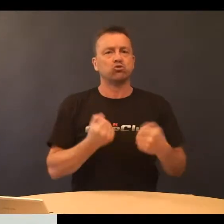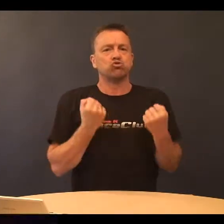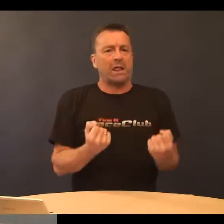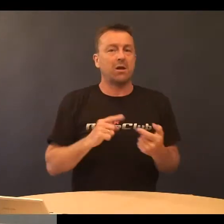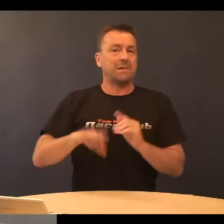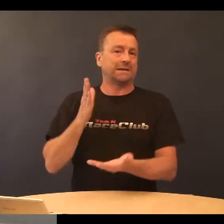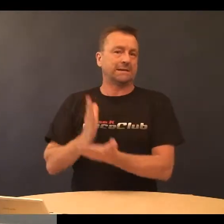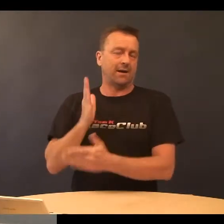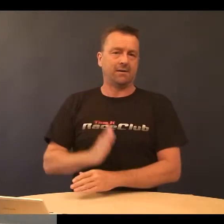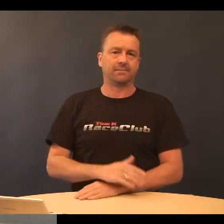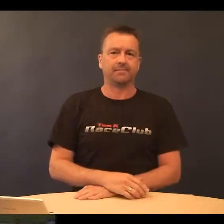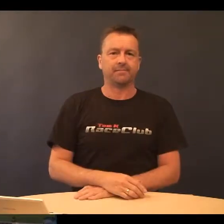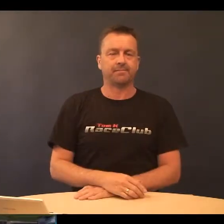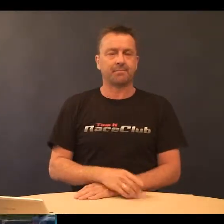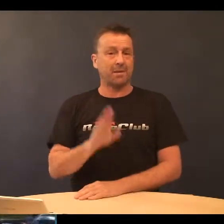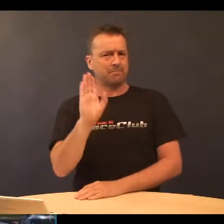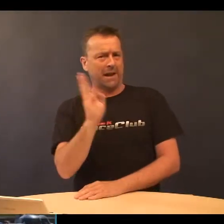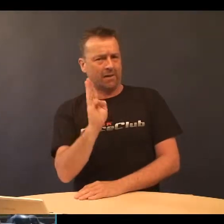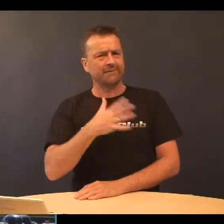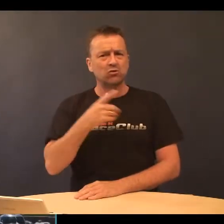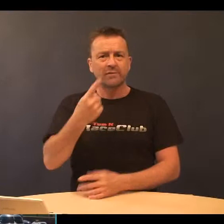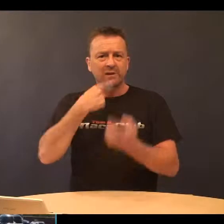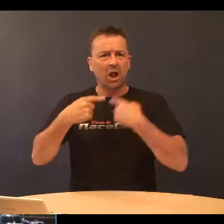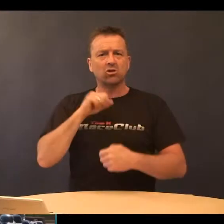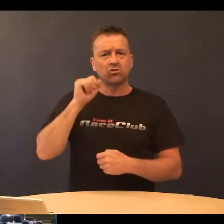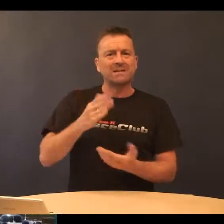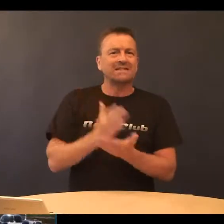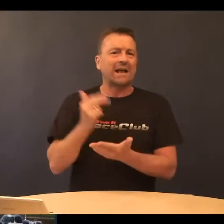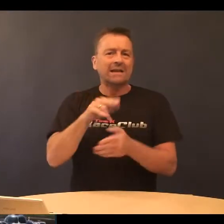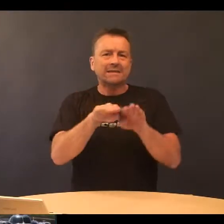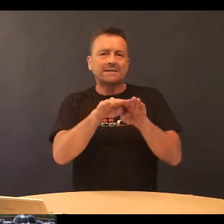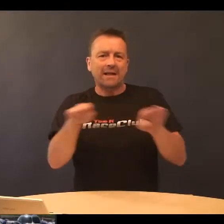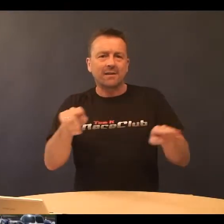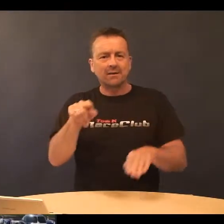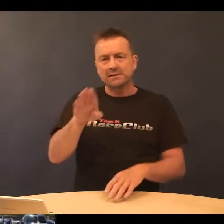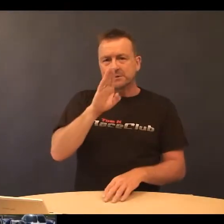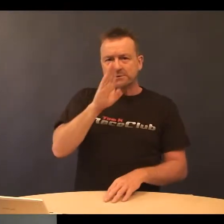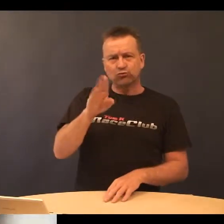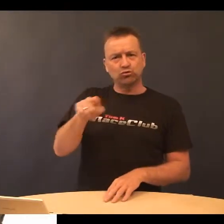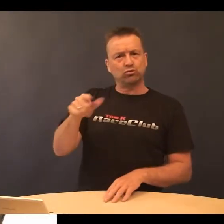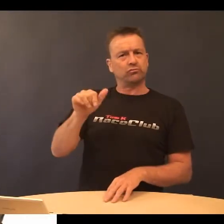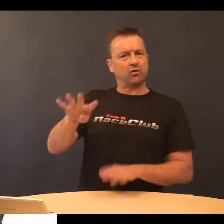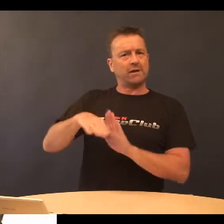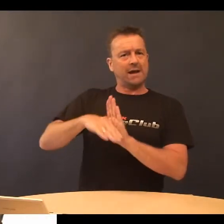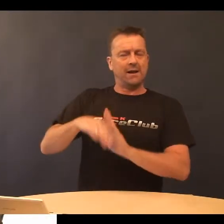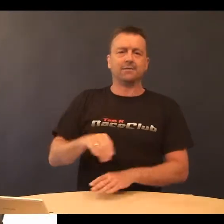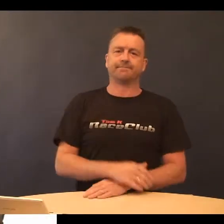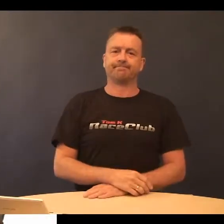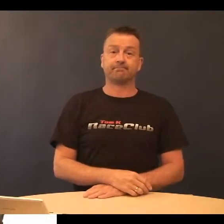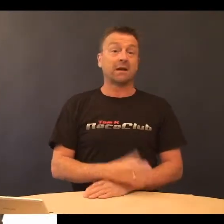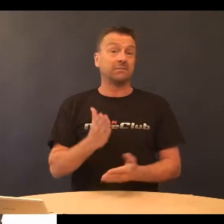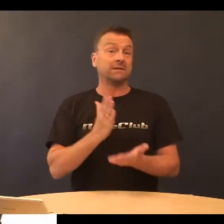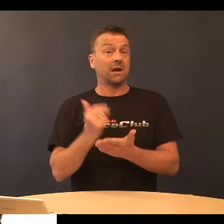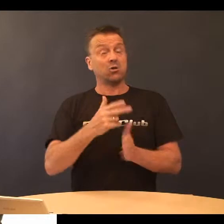safer. Bernard Niclot, tell us about the safety standards brought in by the new 2014 regulations. For